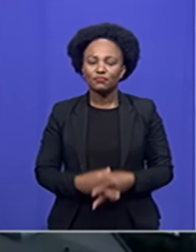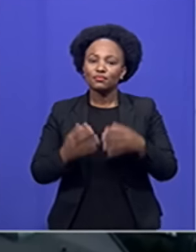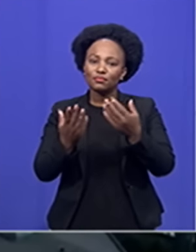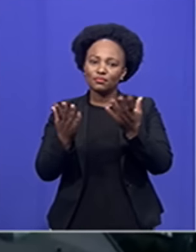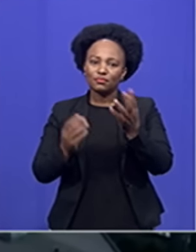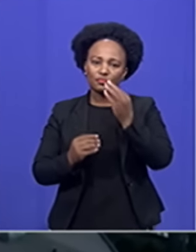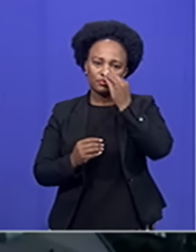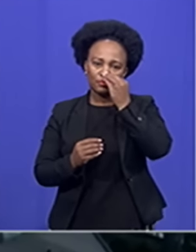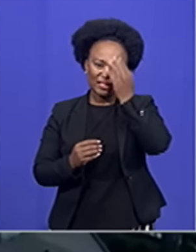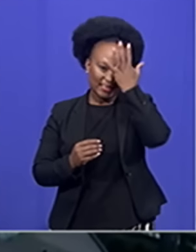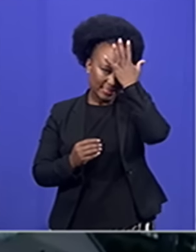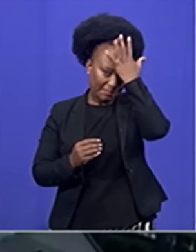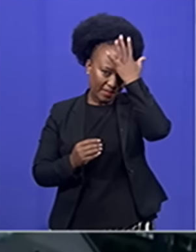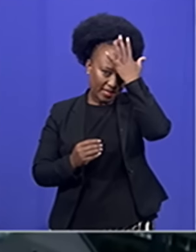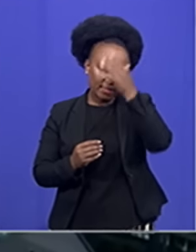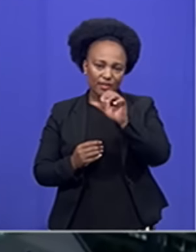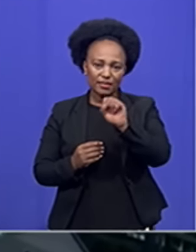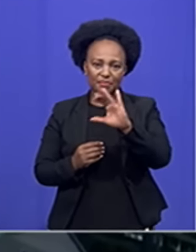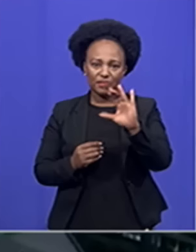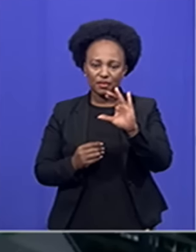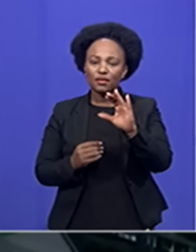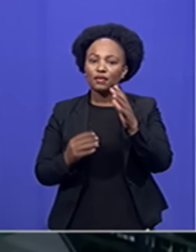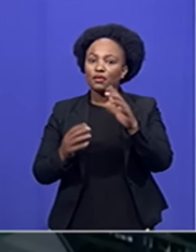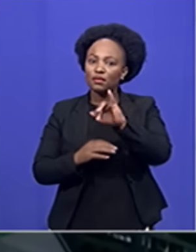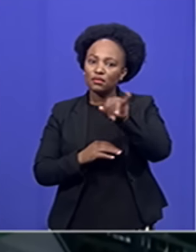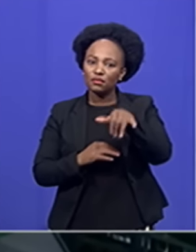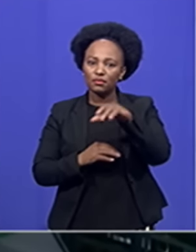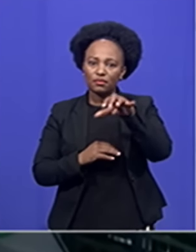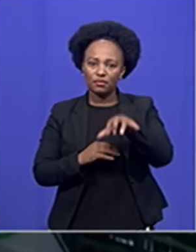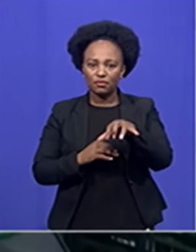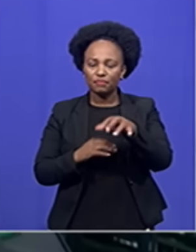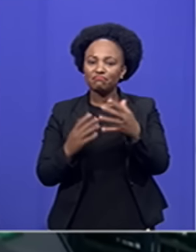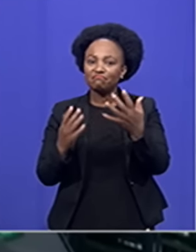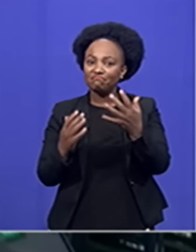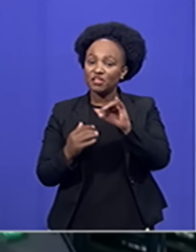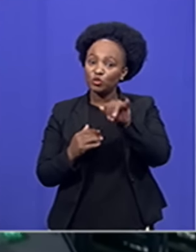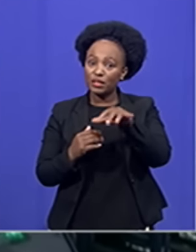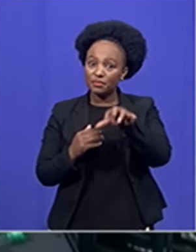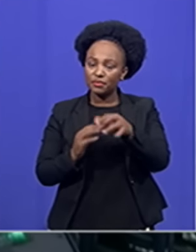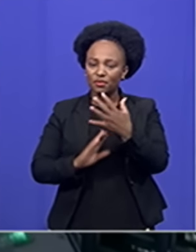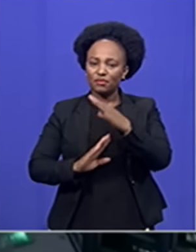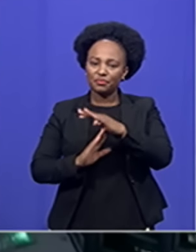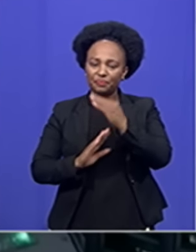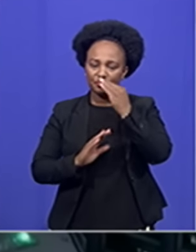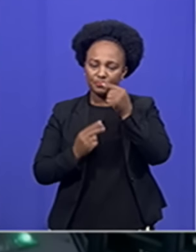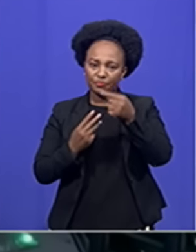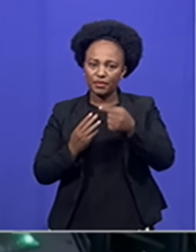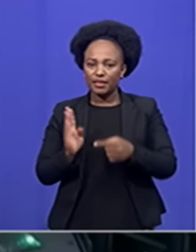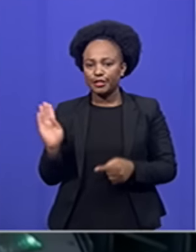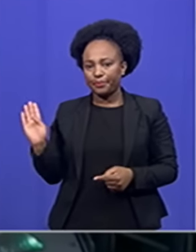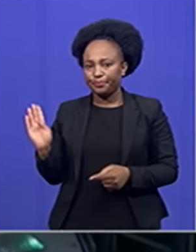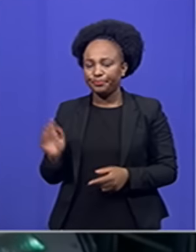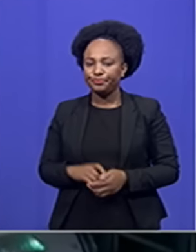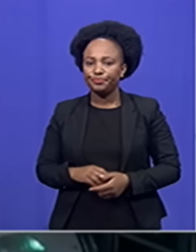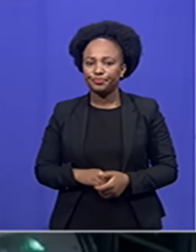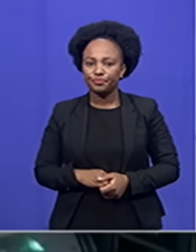Beshunche ke ditaba tša leleme la Sepedi tša SABC thwi go tšwa ka Auckland Park, Johannesburg. Gomme dihlogo tša tšona ke tše.